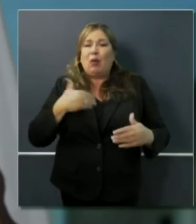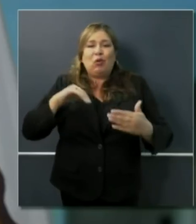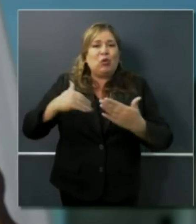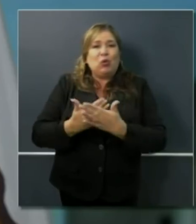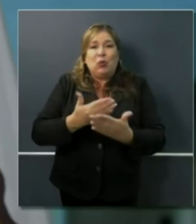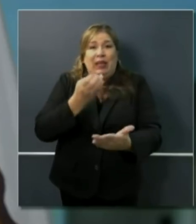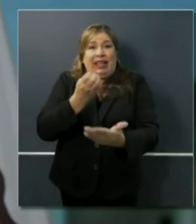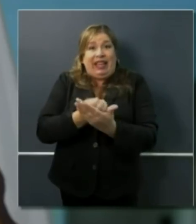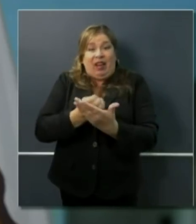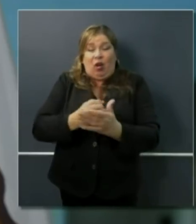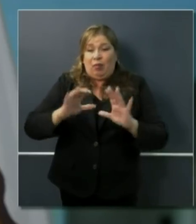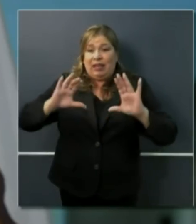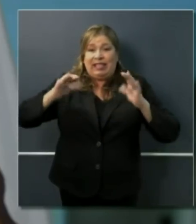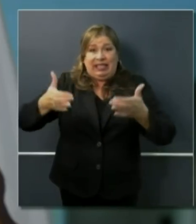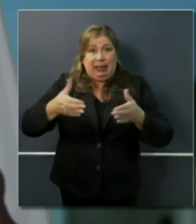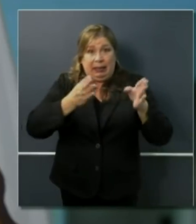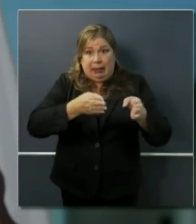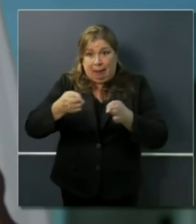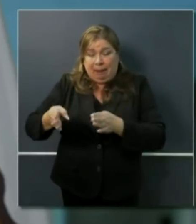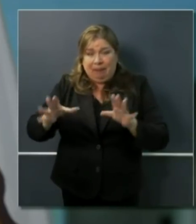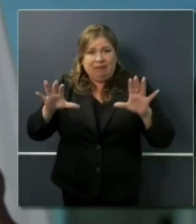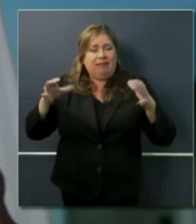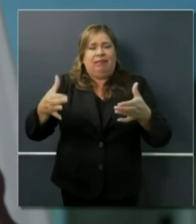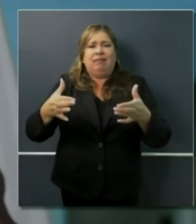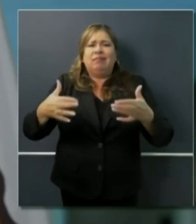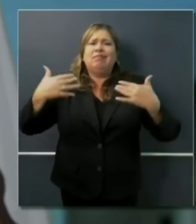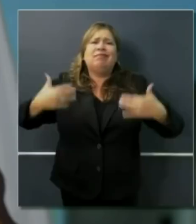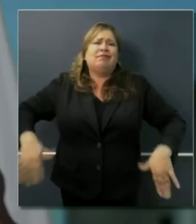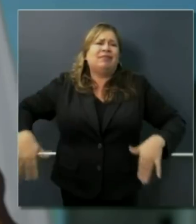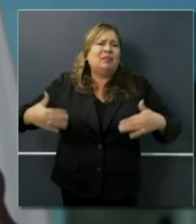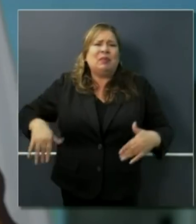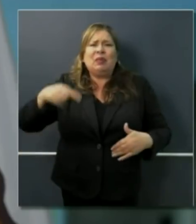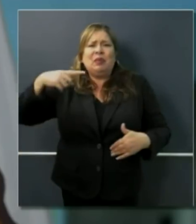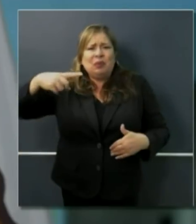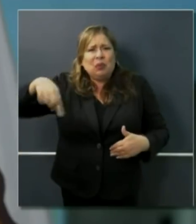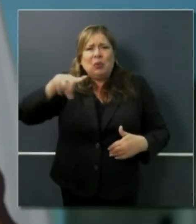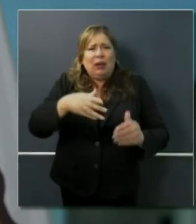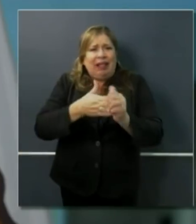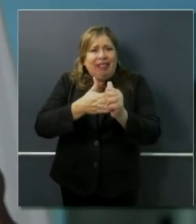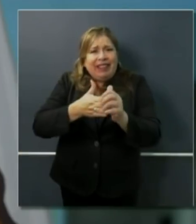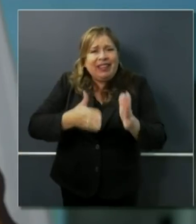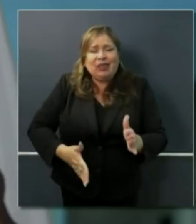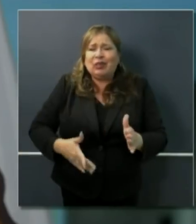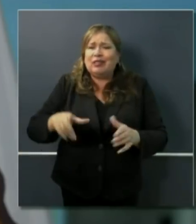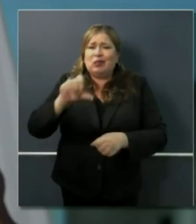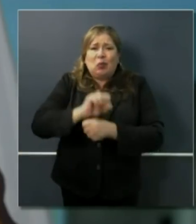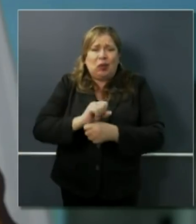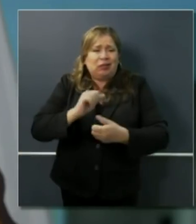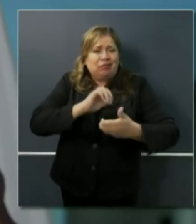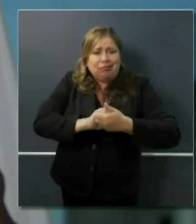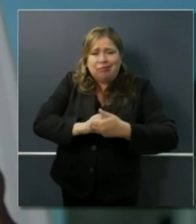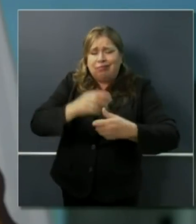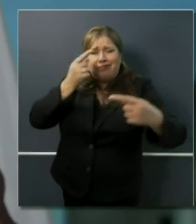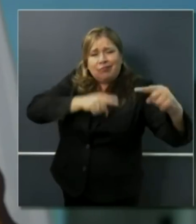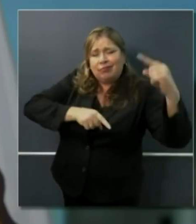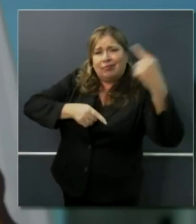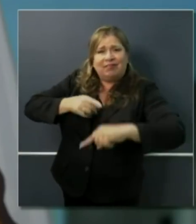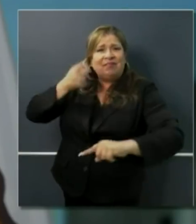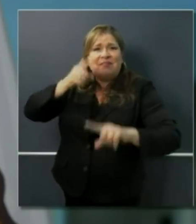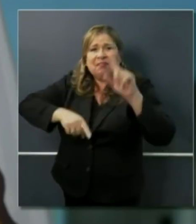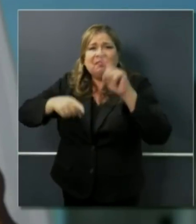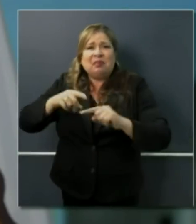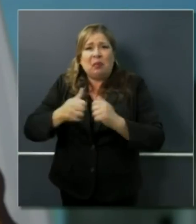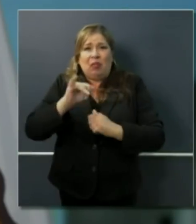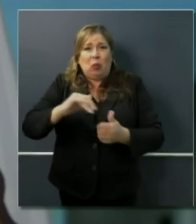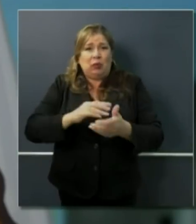team. We have some remarkable leaders that are already working with us very collaboratively. We'll